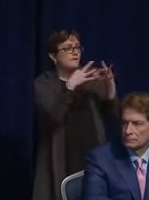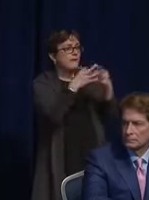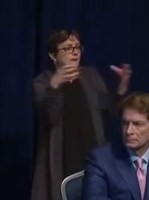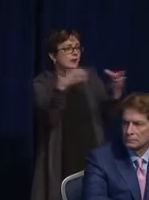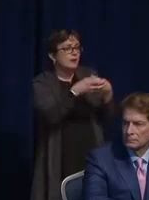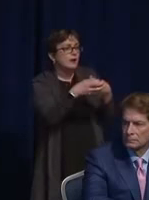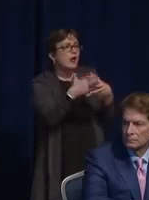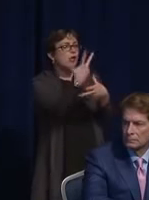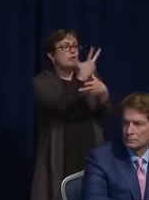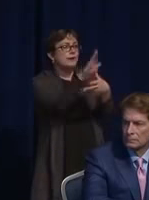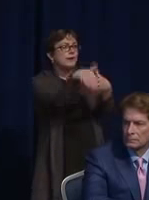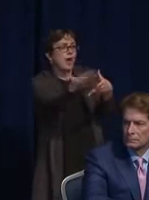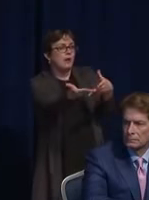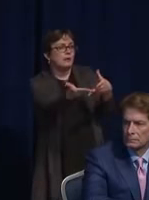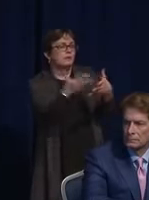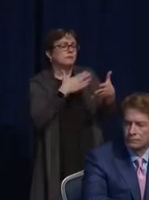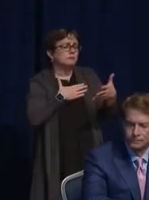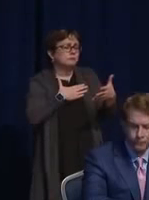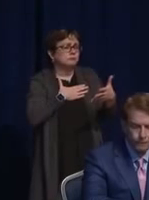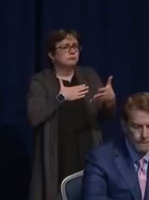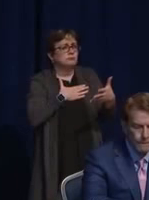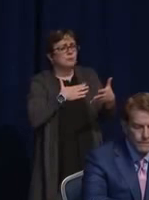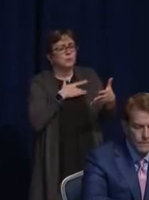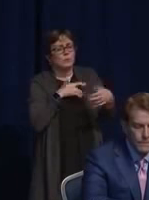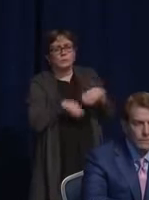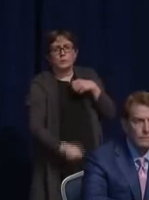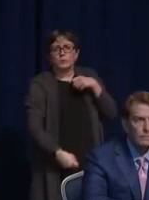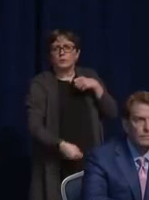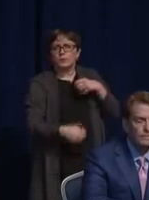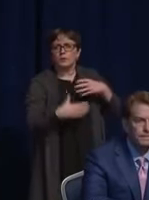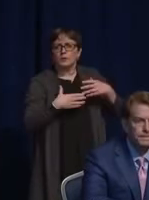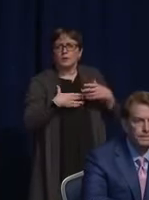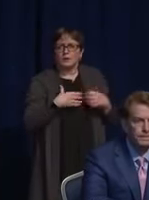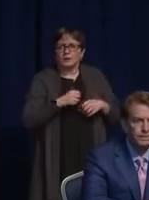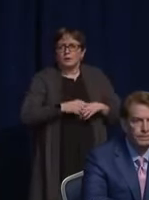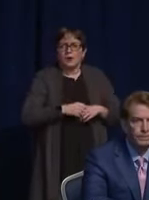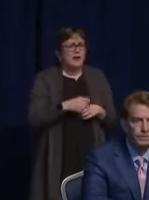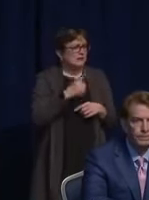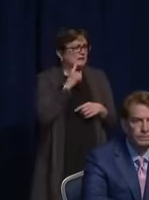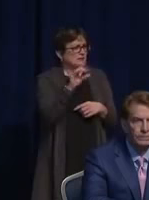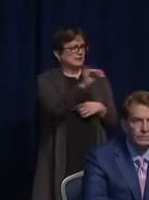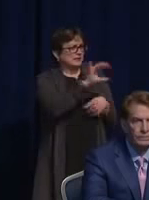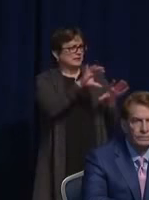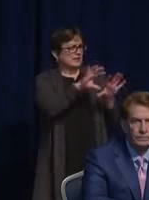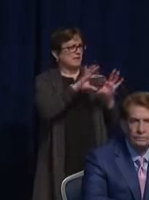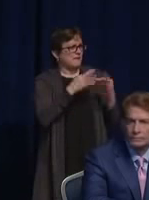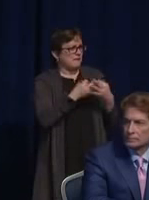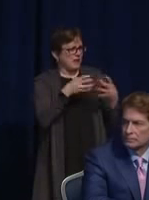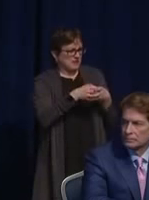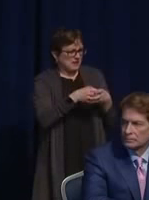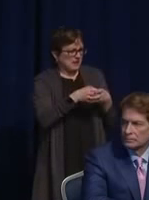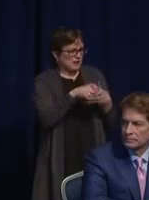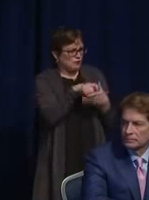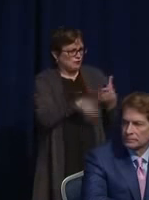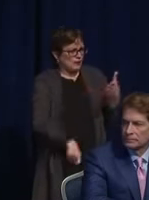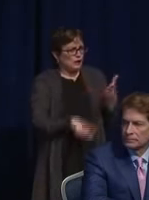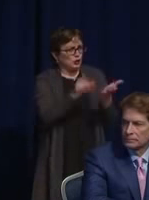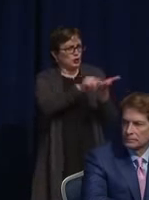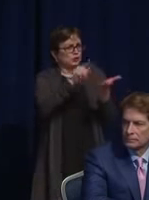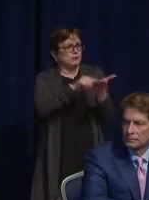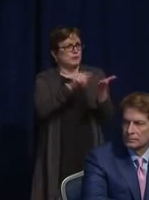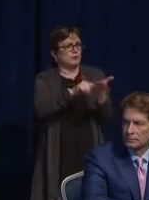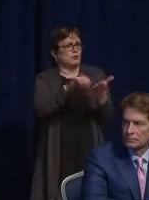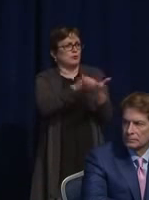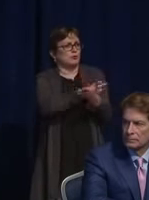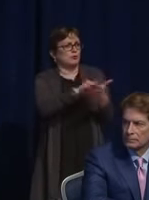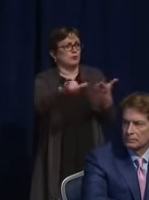souls. And it's the same family that was written about today in the New York Times. In terms of